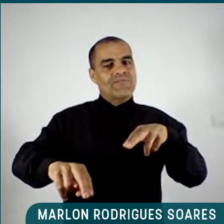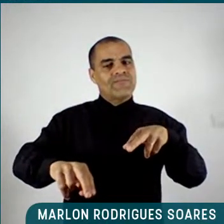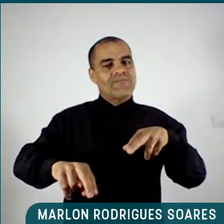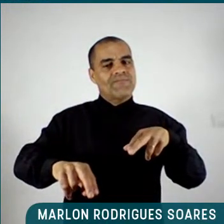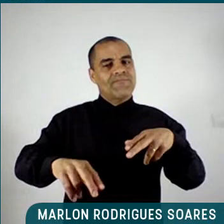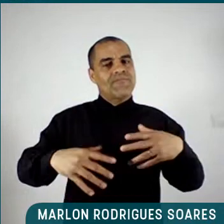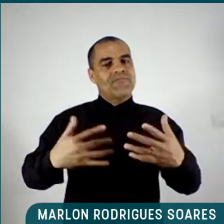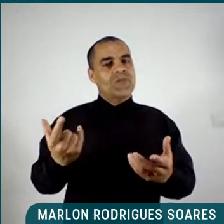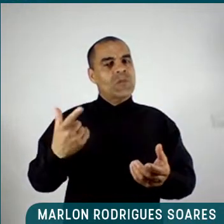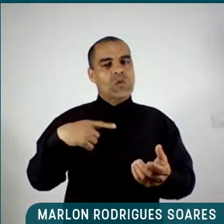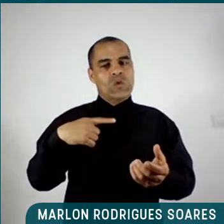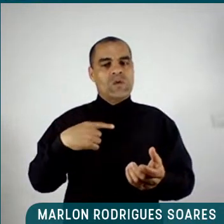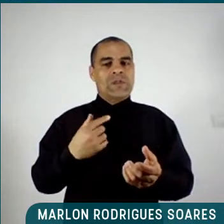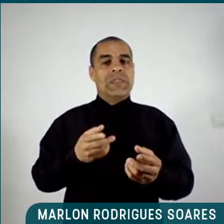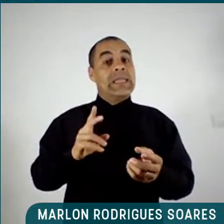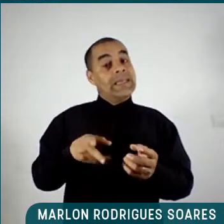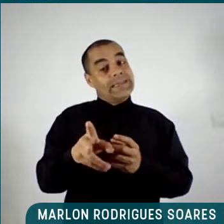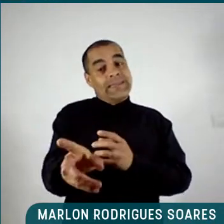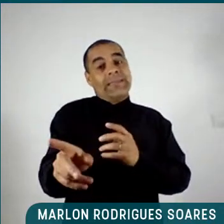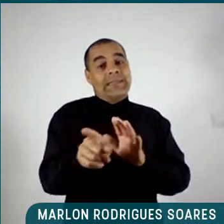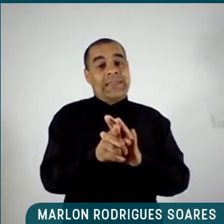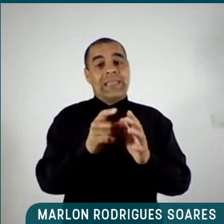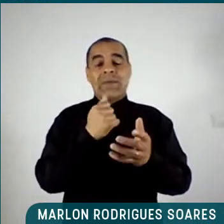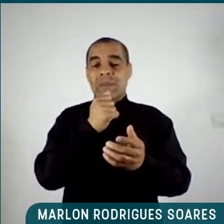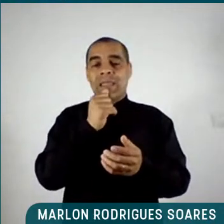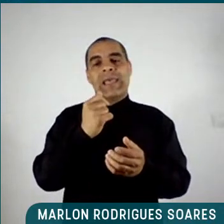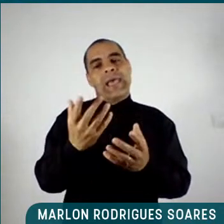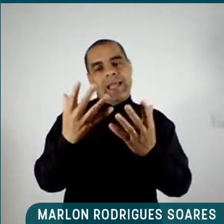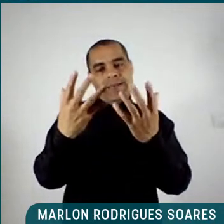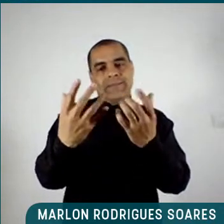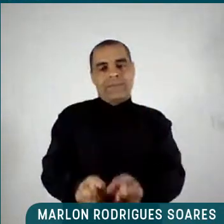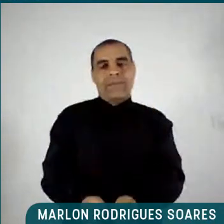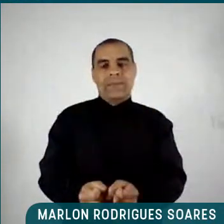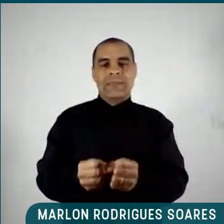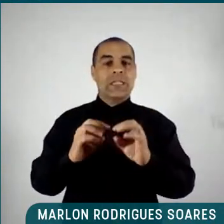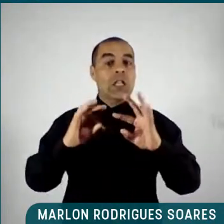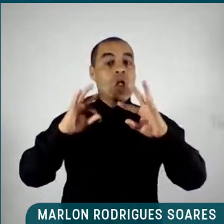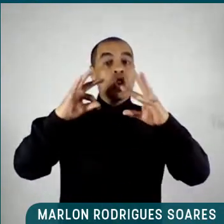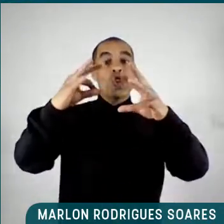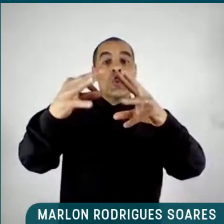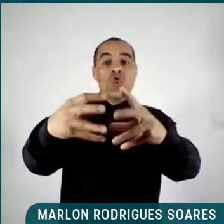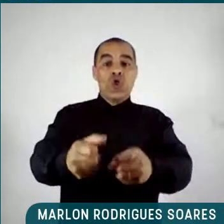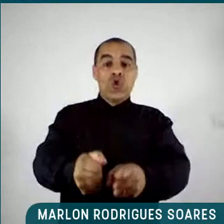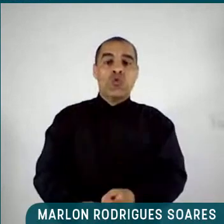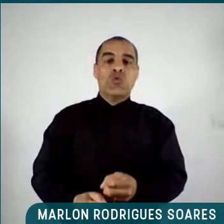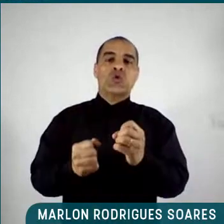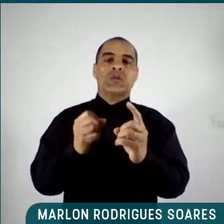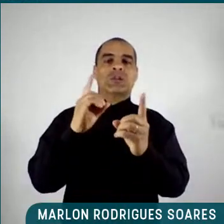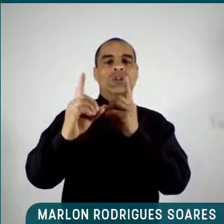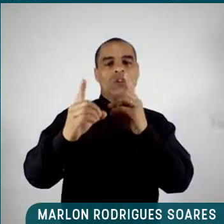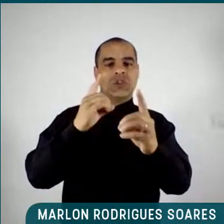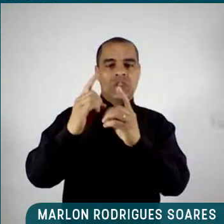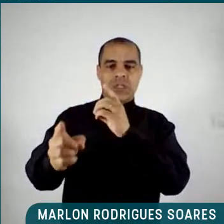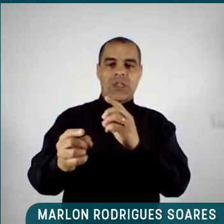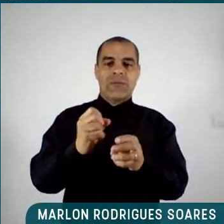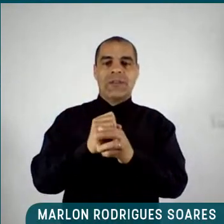thinking about gender, they do not take into account all the manners